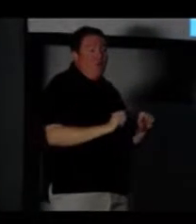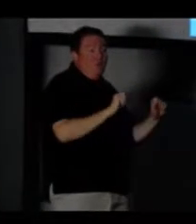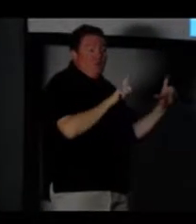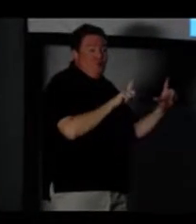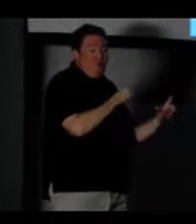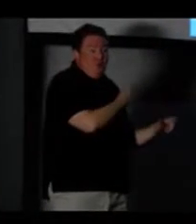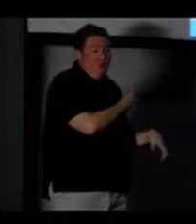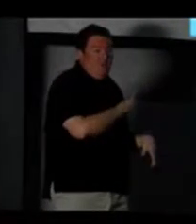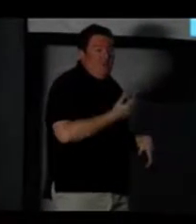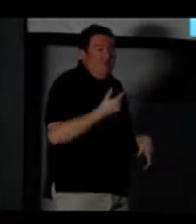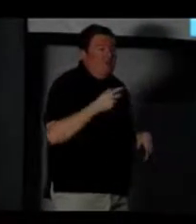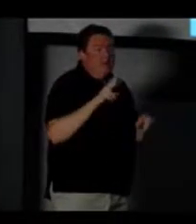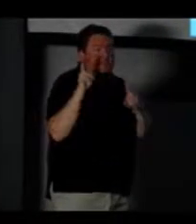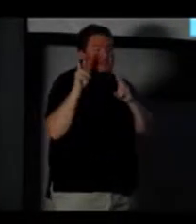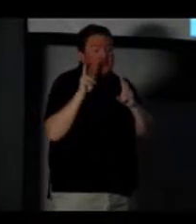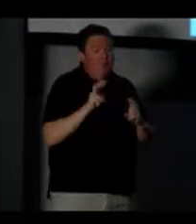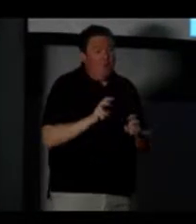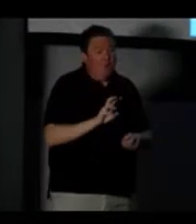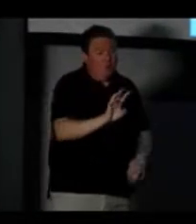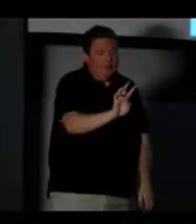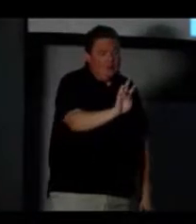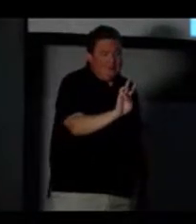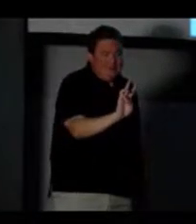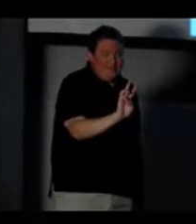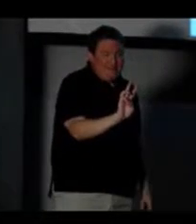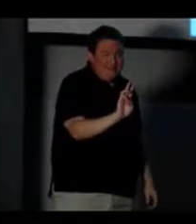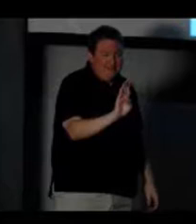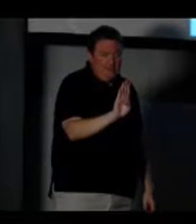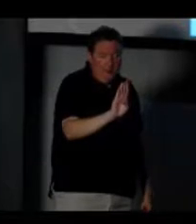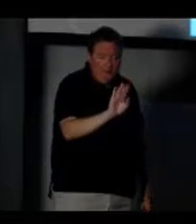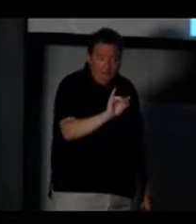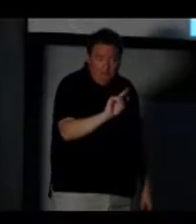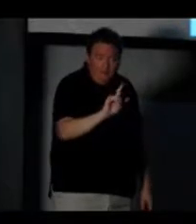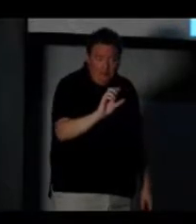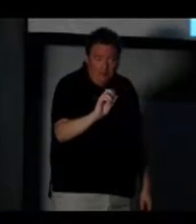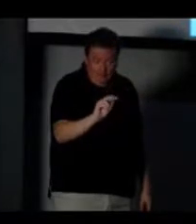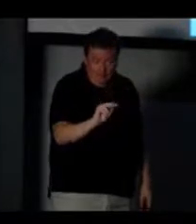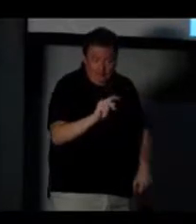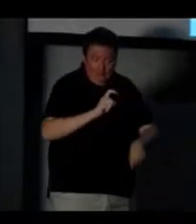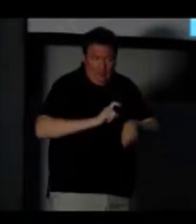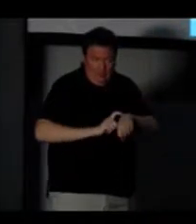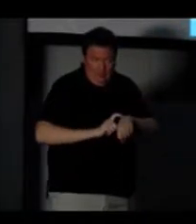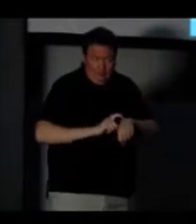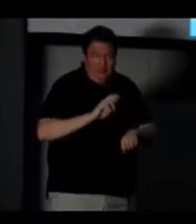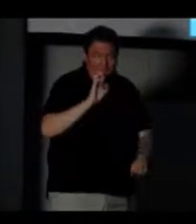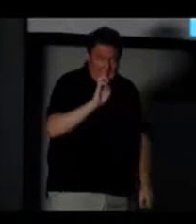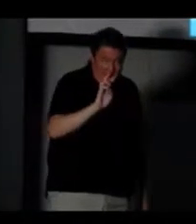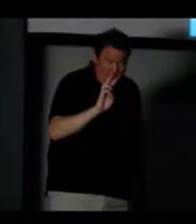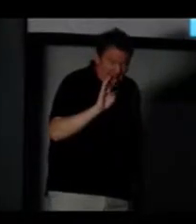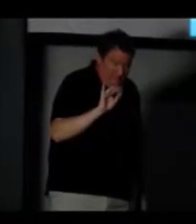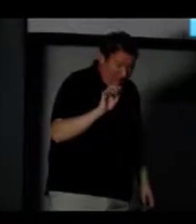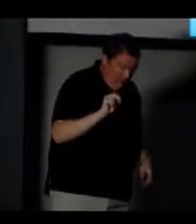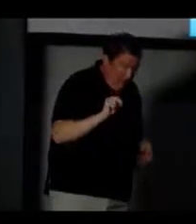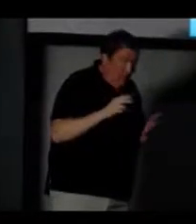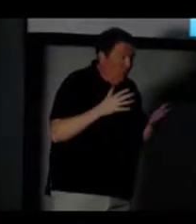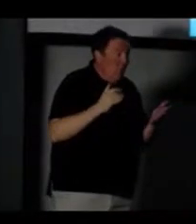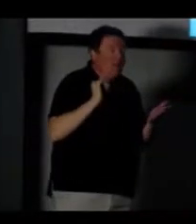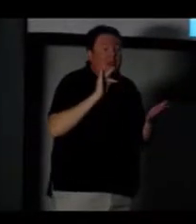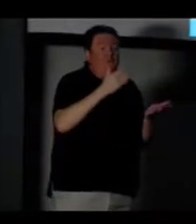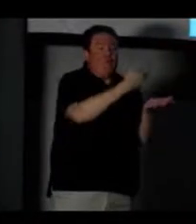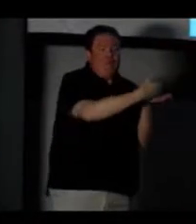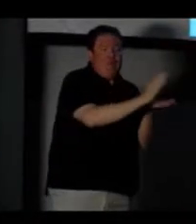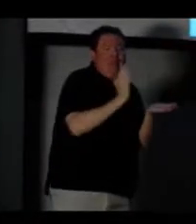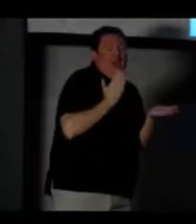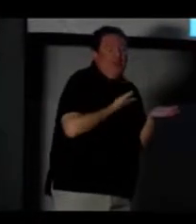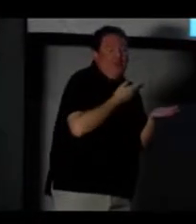been downloaded 6 billion times to date. At the moment, it's being downloaded by, if you exclude the people within our museum,